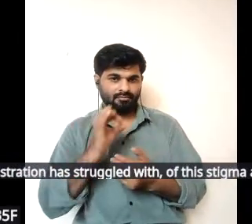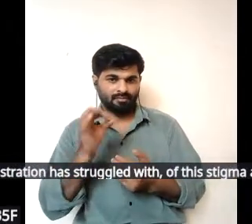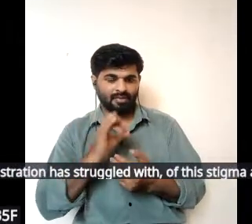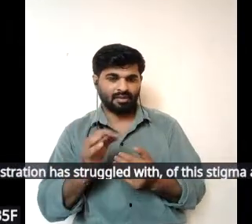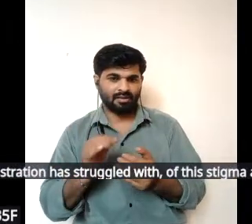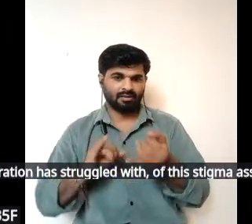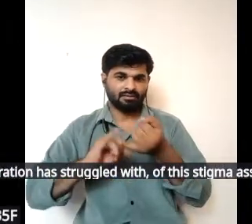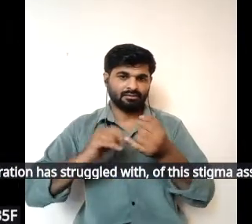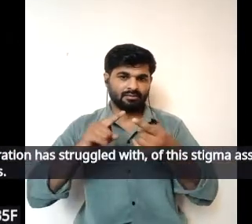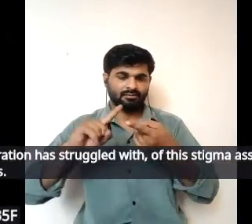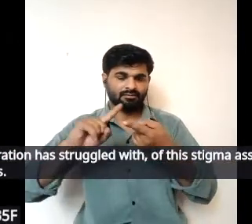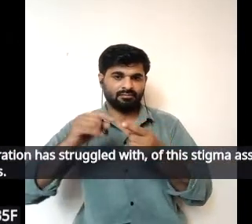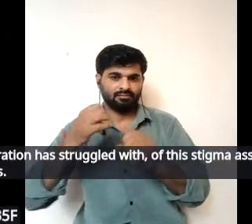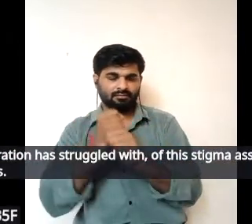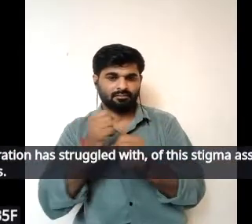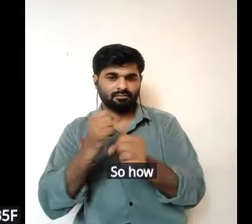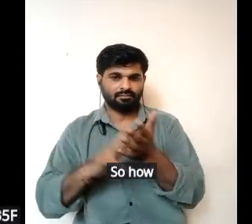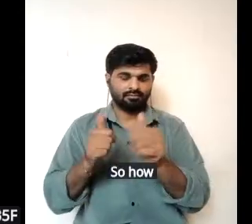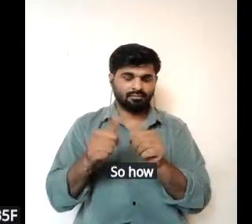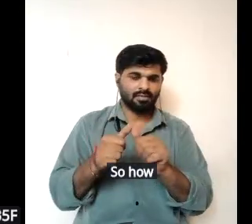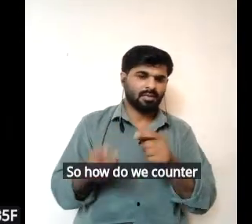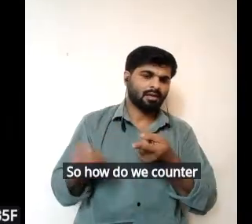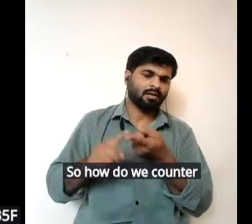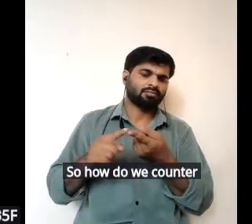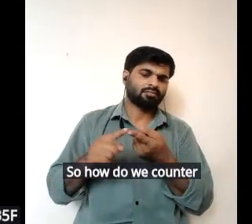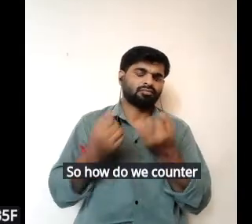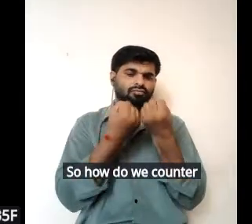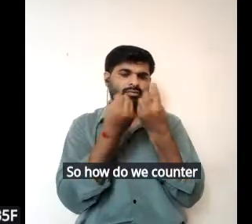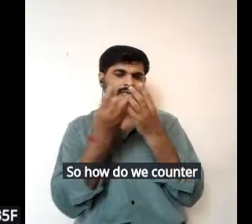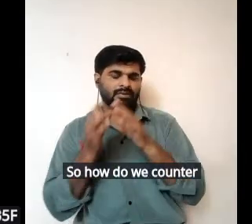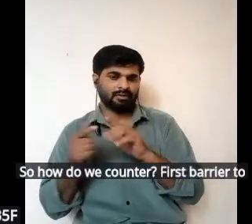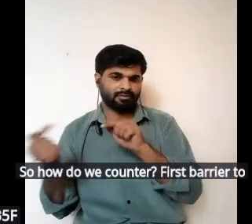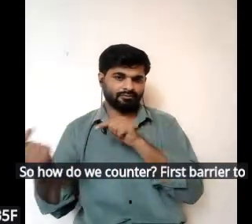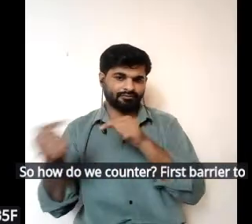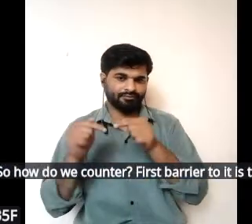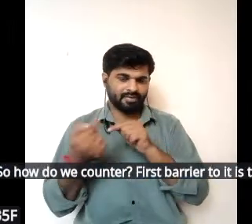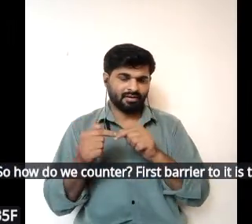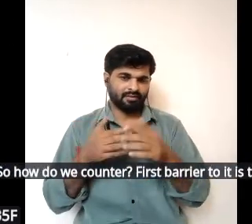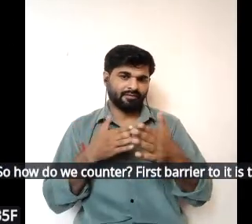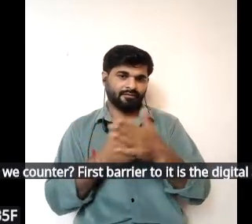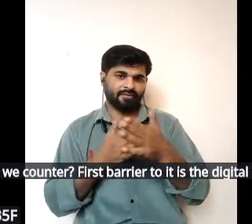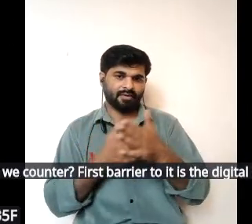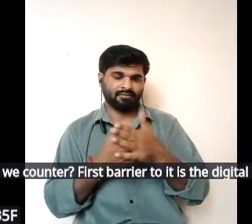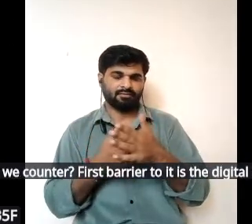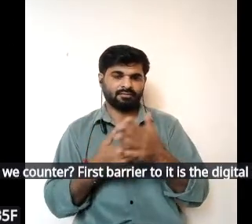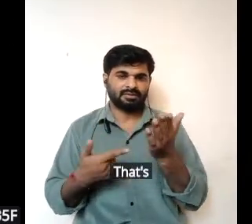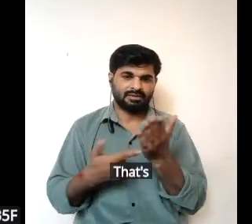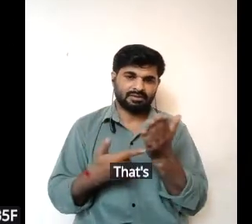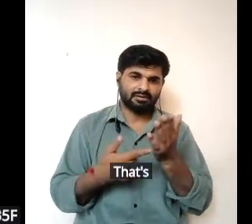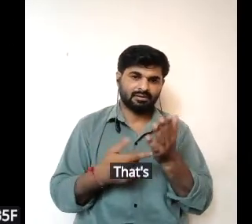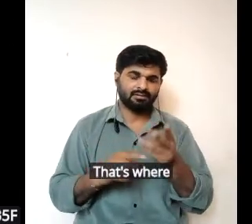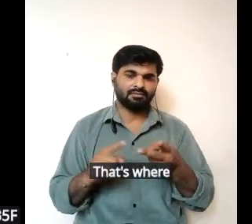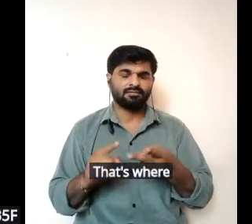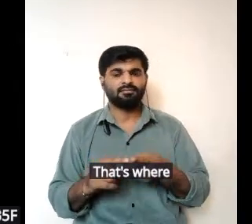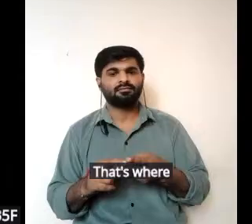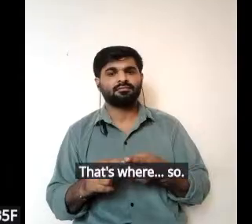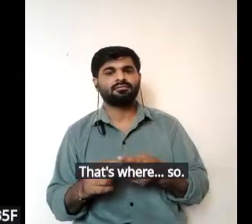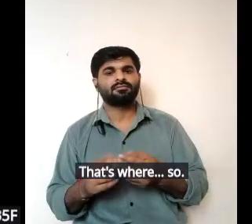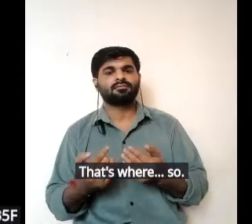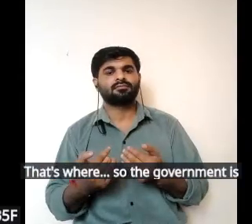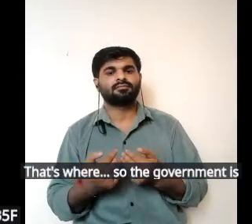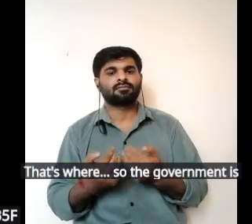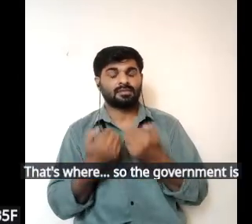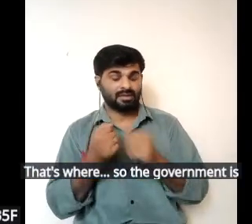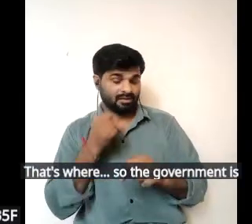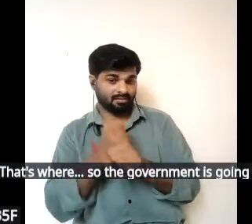the disabilities. So how do we counter? First barrier to it is the digital accessibility. That's where, so the government is